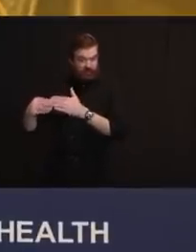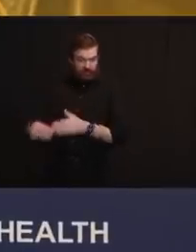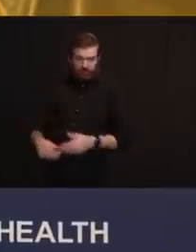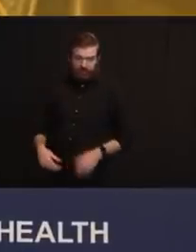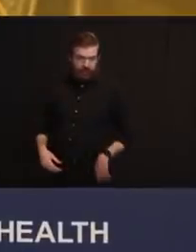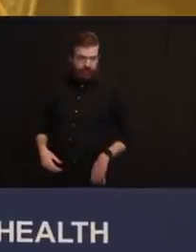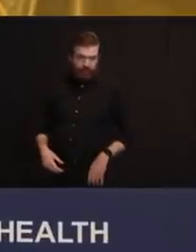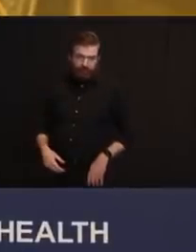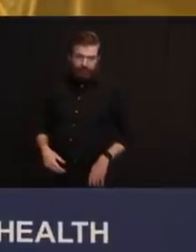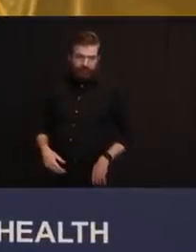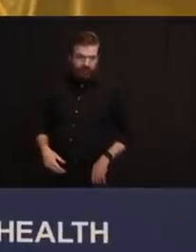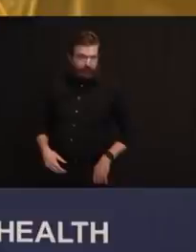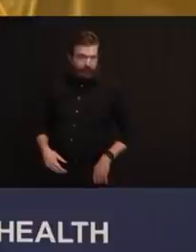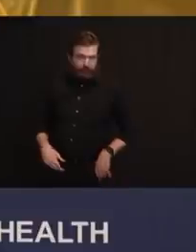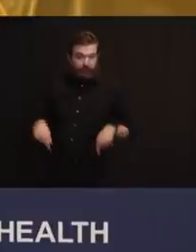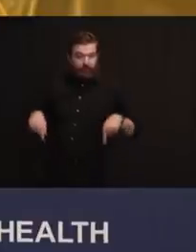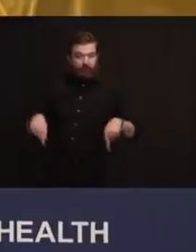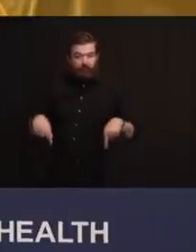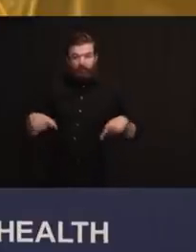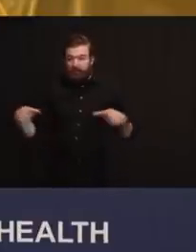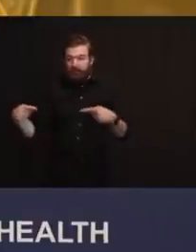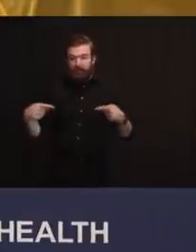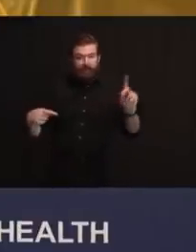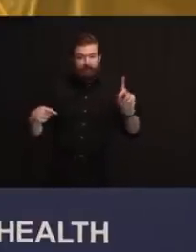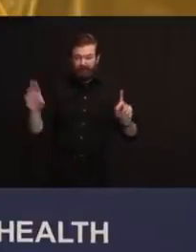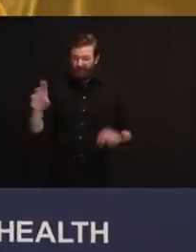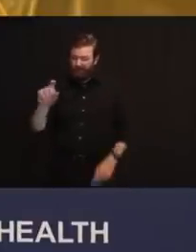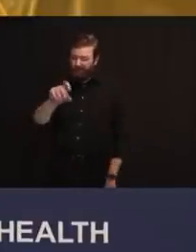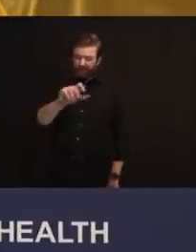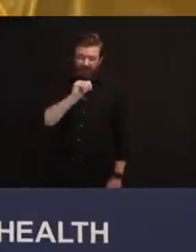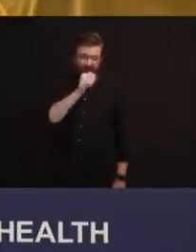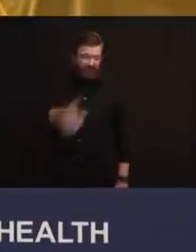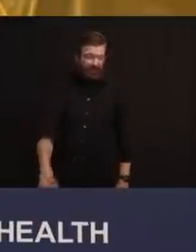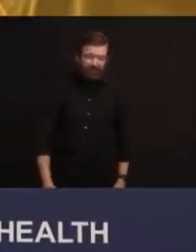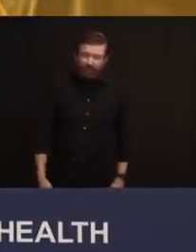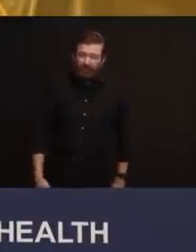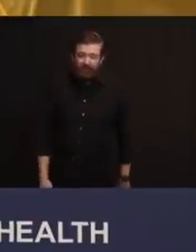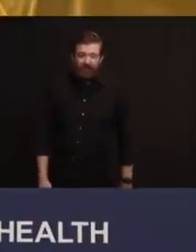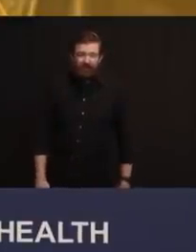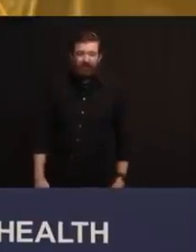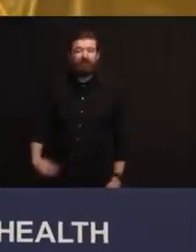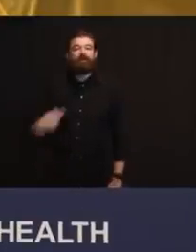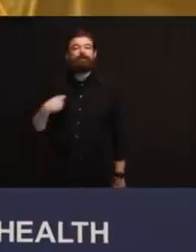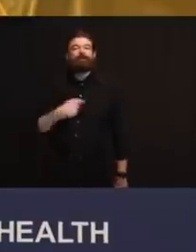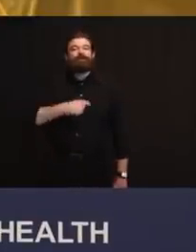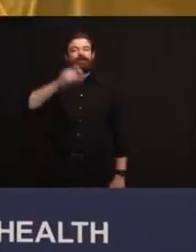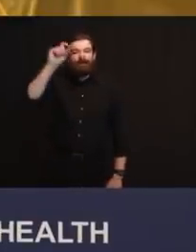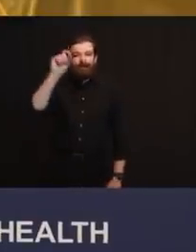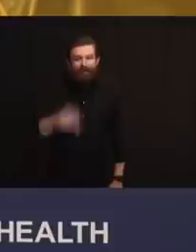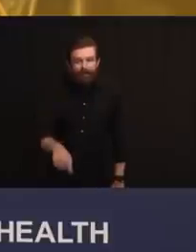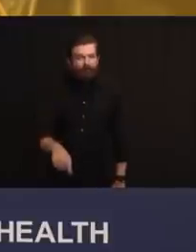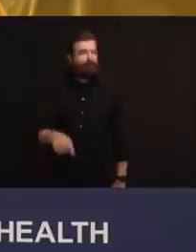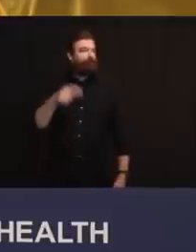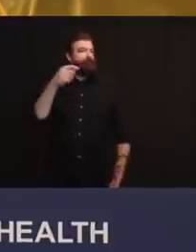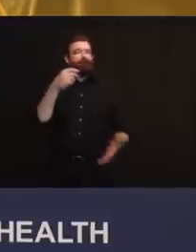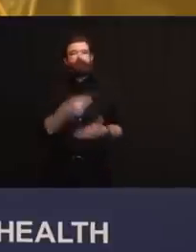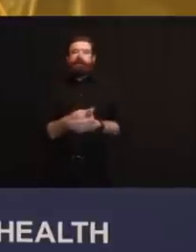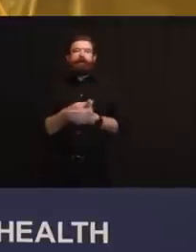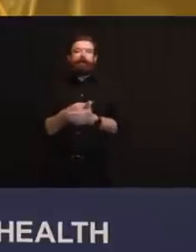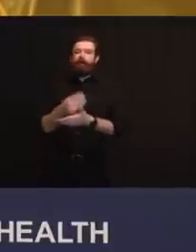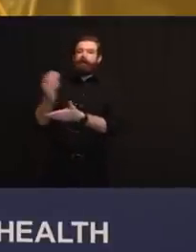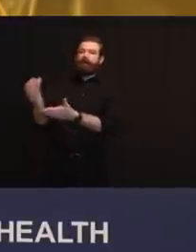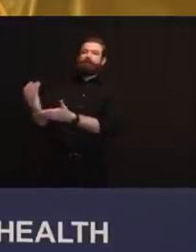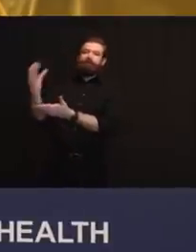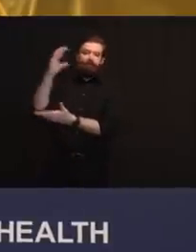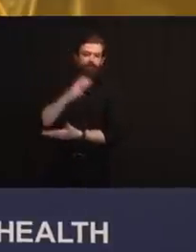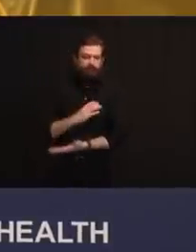It shouldn't be partisan. We need a big moment to match this pandemic moment. And